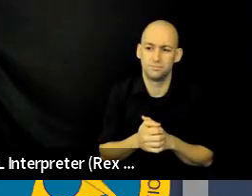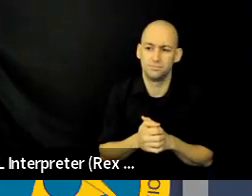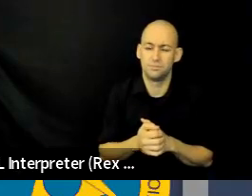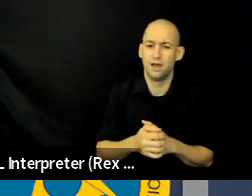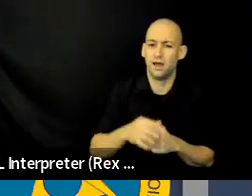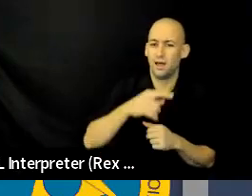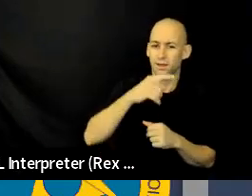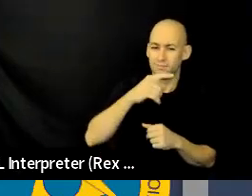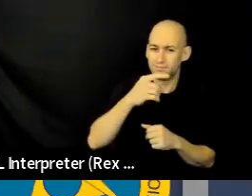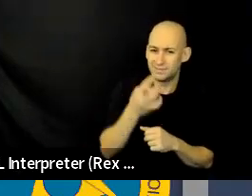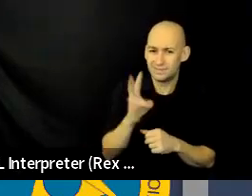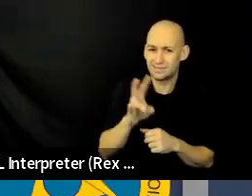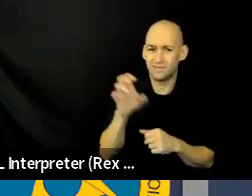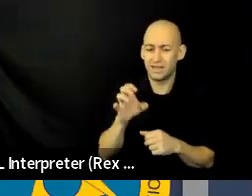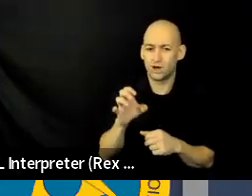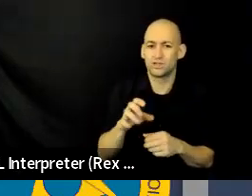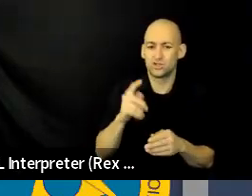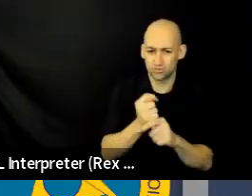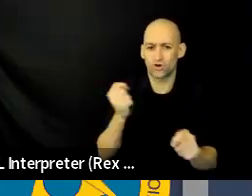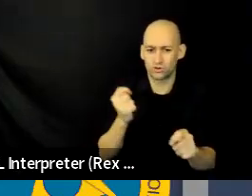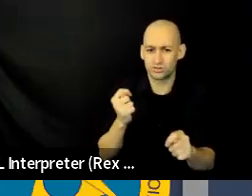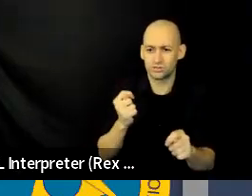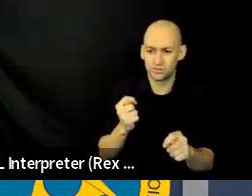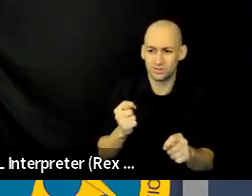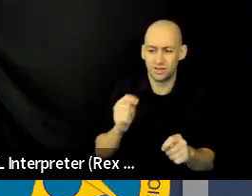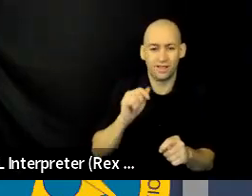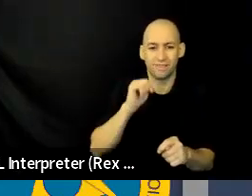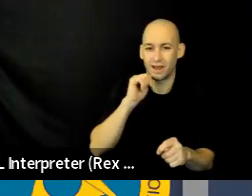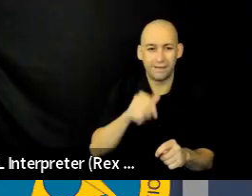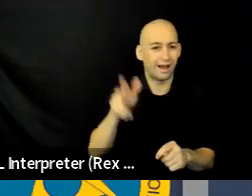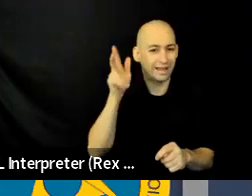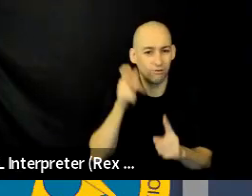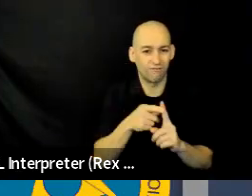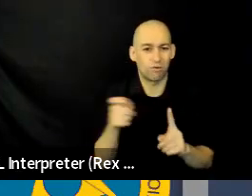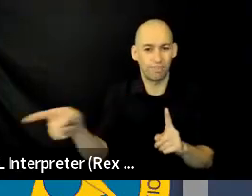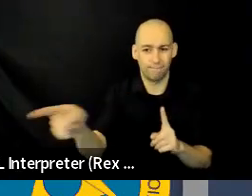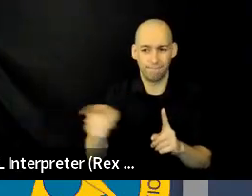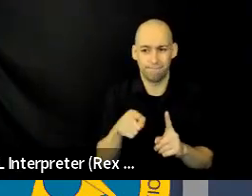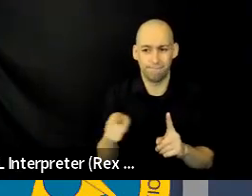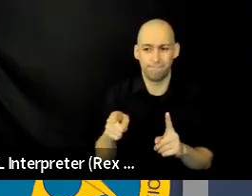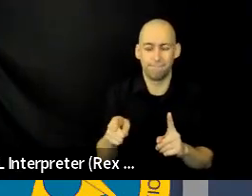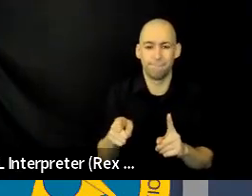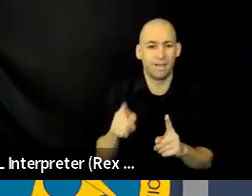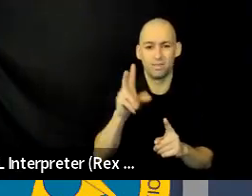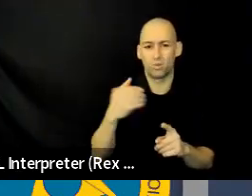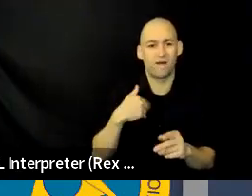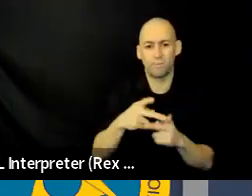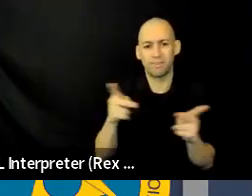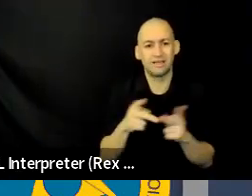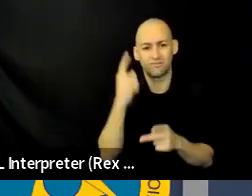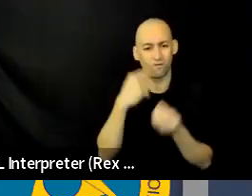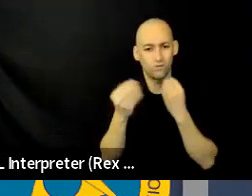These are 1,700 truckers a day that I am not hearing have a place for